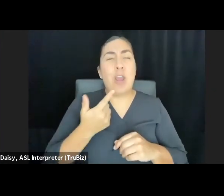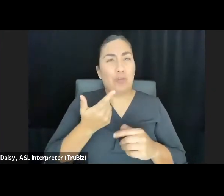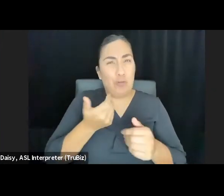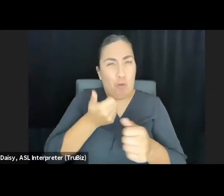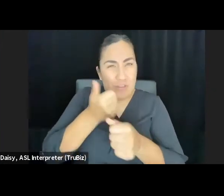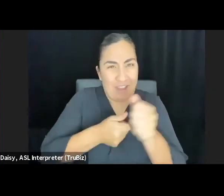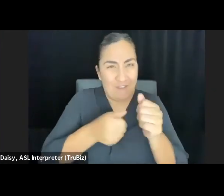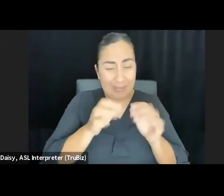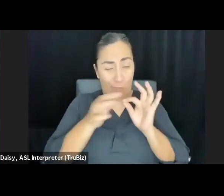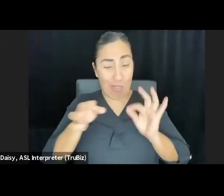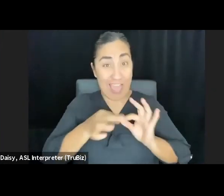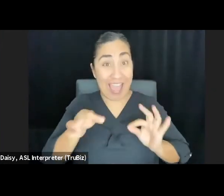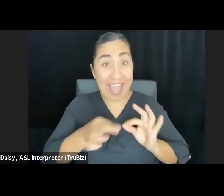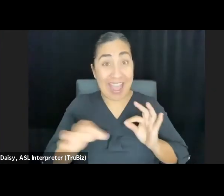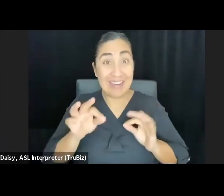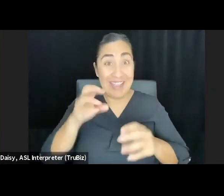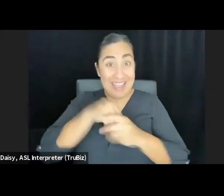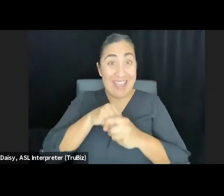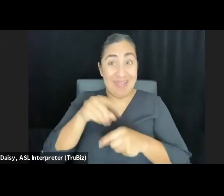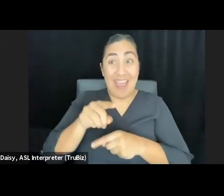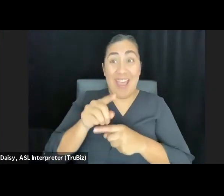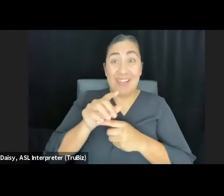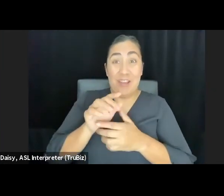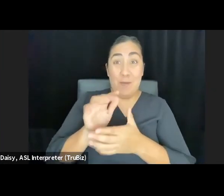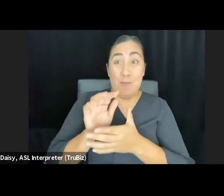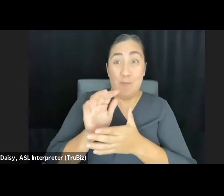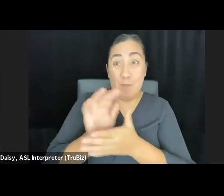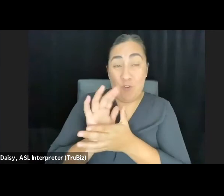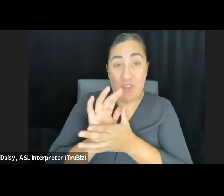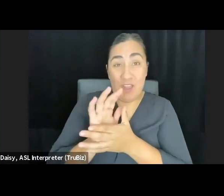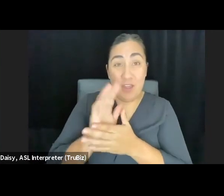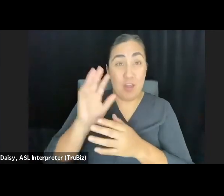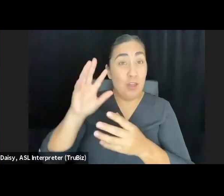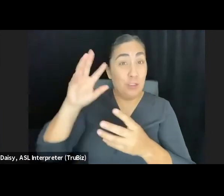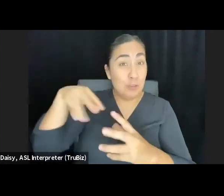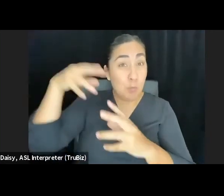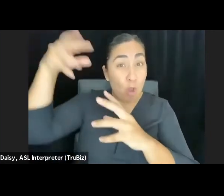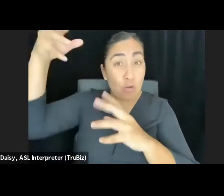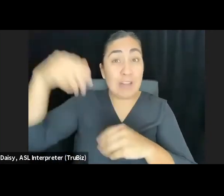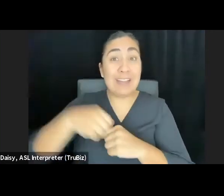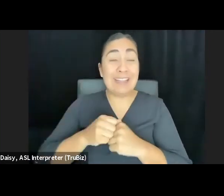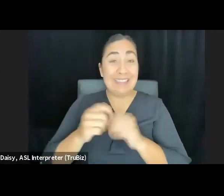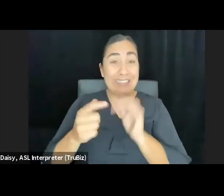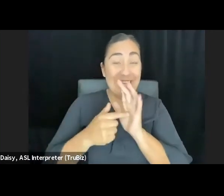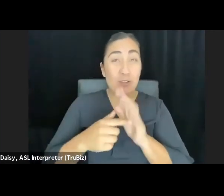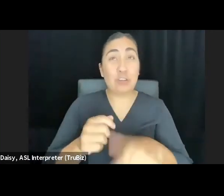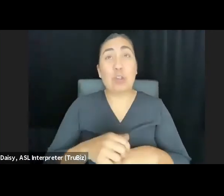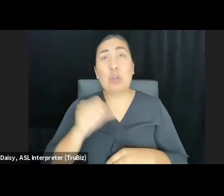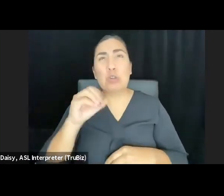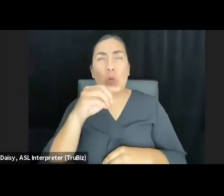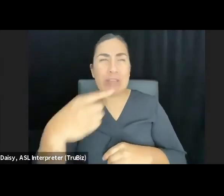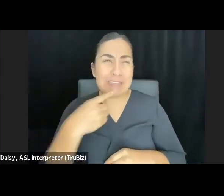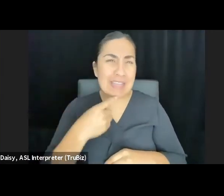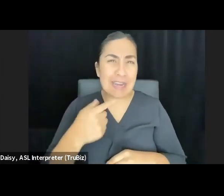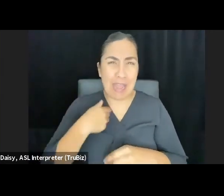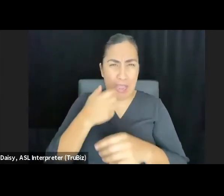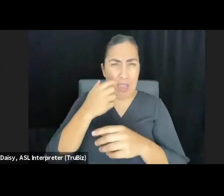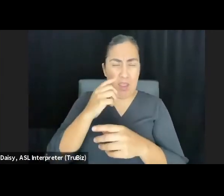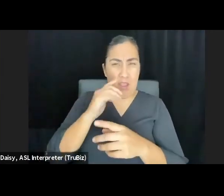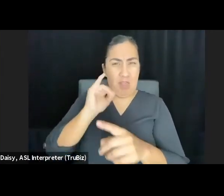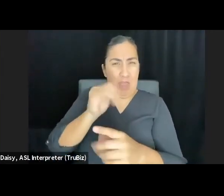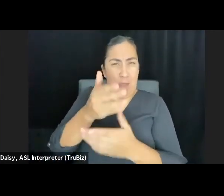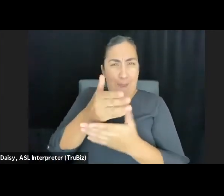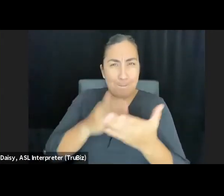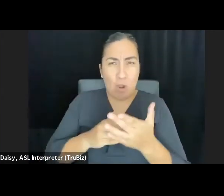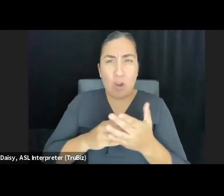the part with Arlene's magical fry bread. And he said, I remember her standing up, and there's that scene in the